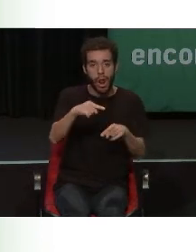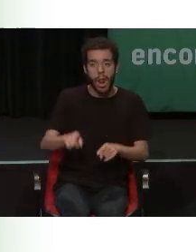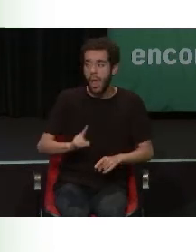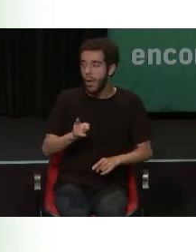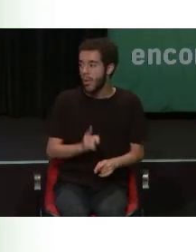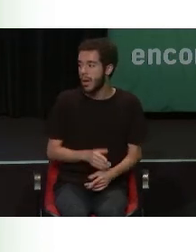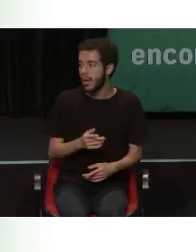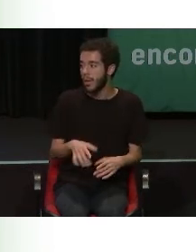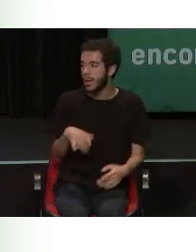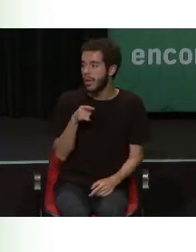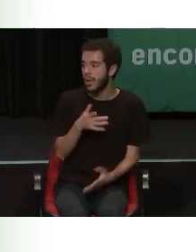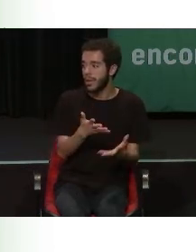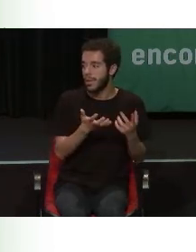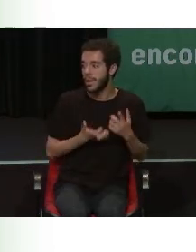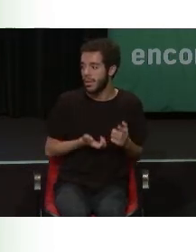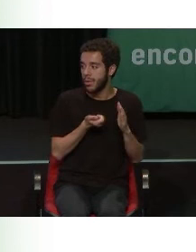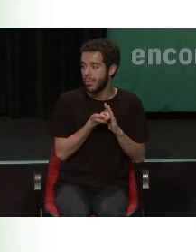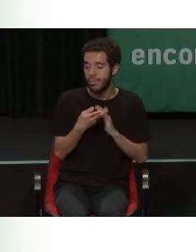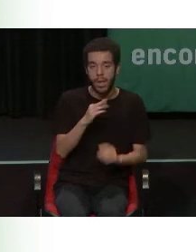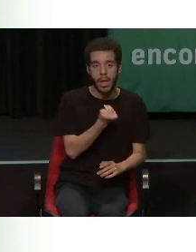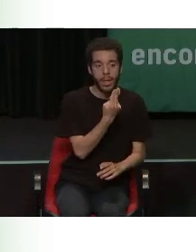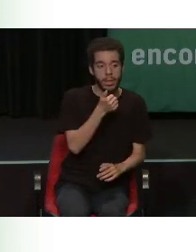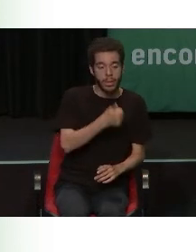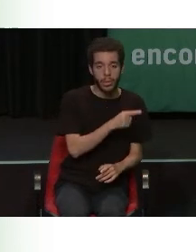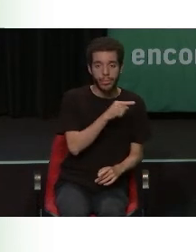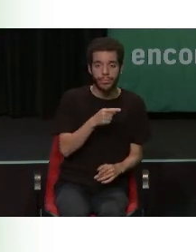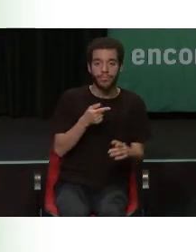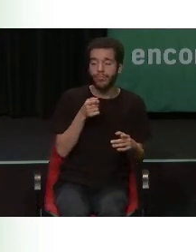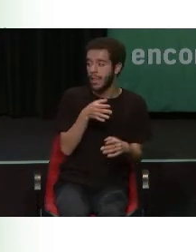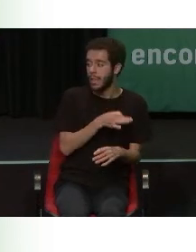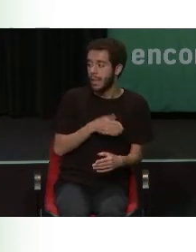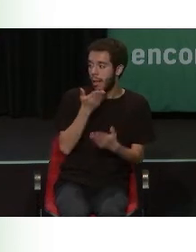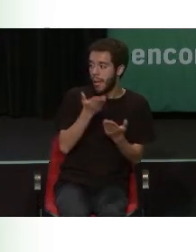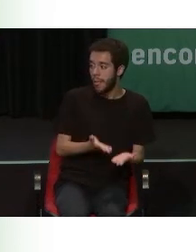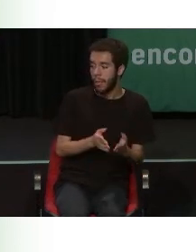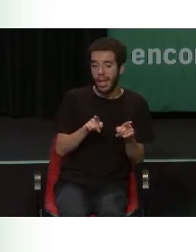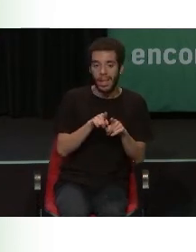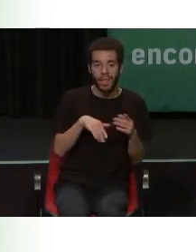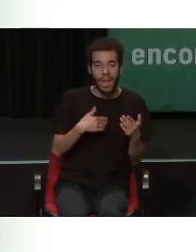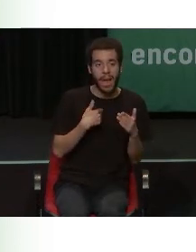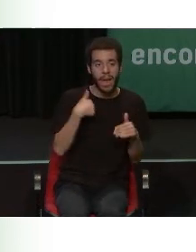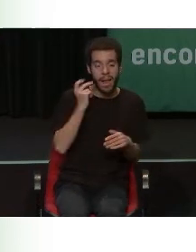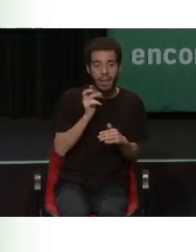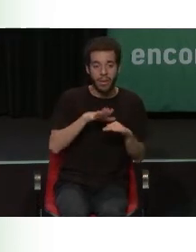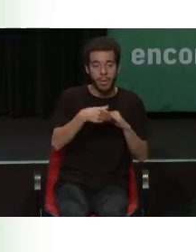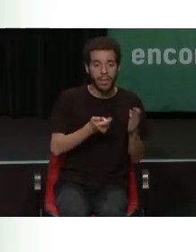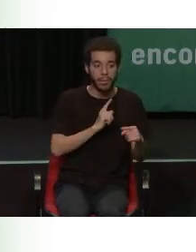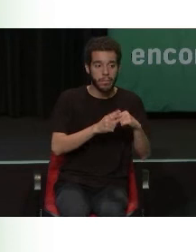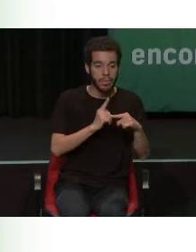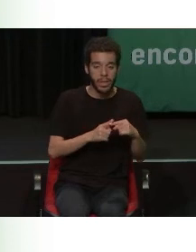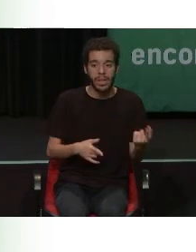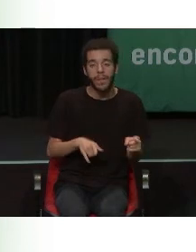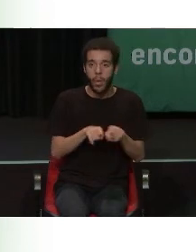suboptimal IL-7 receptor signaling that we know for many years that leads to immunodeficiency and severe combined